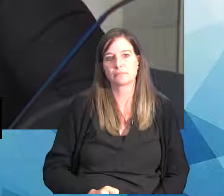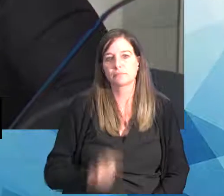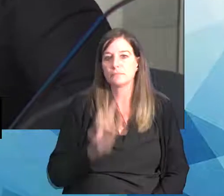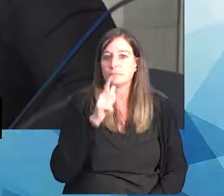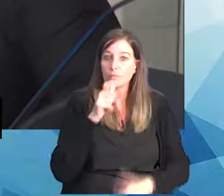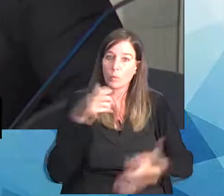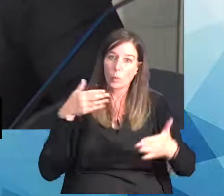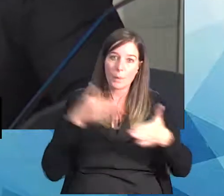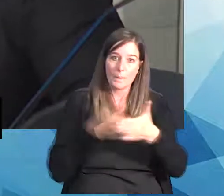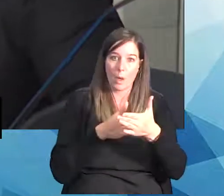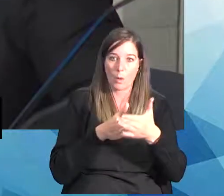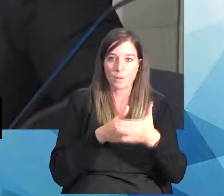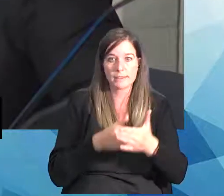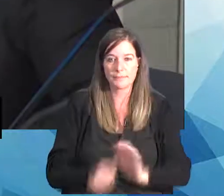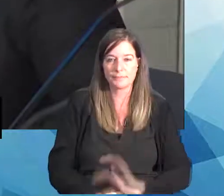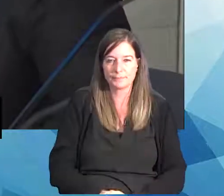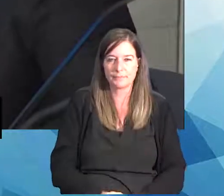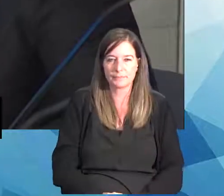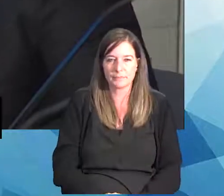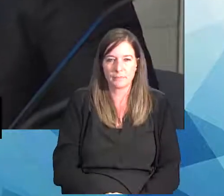opposed?